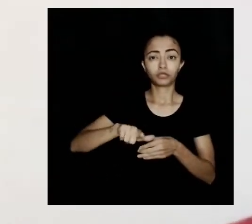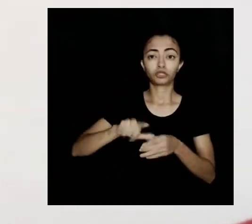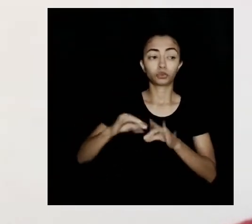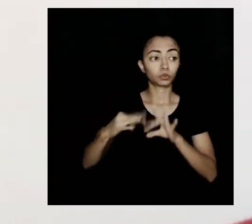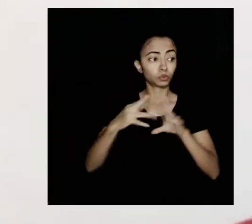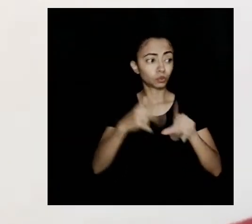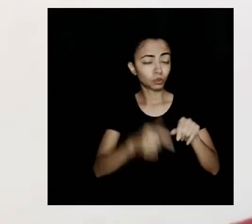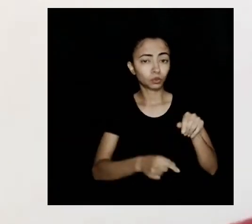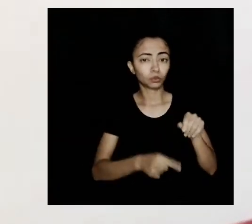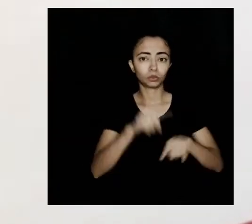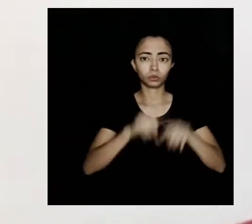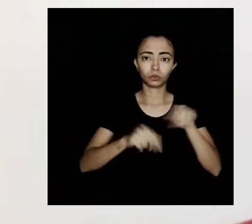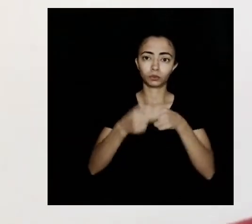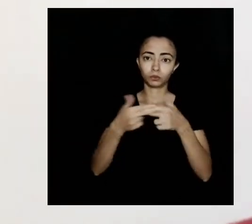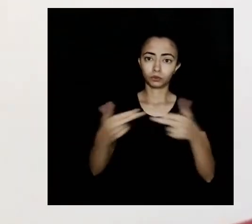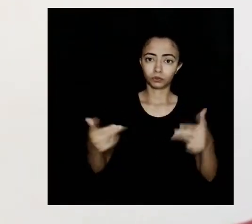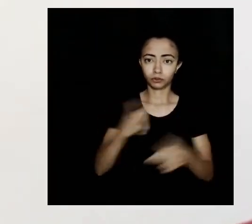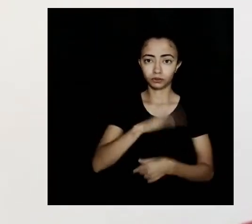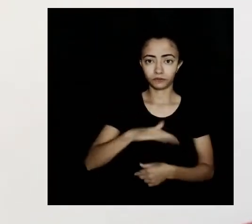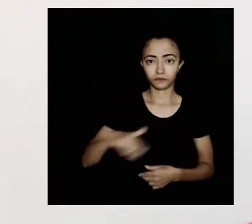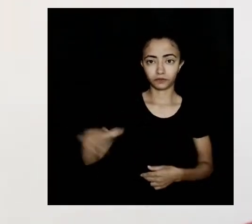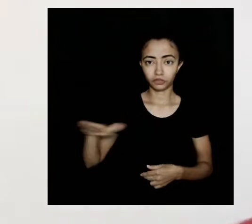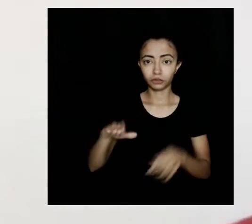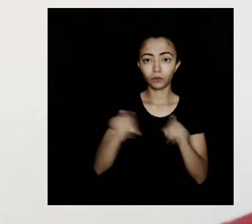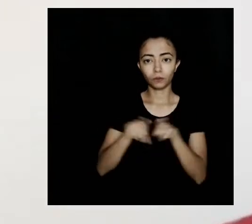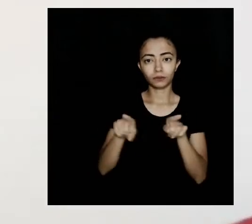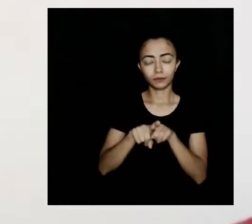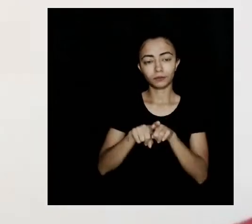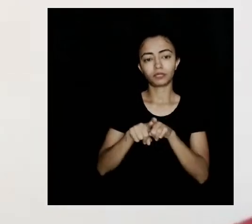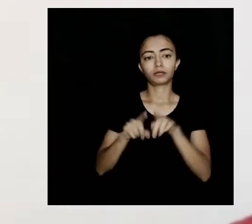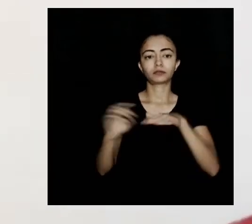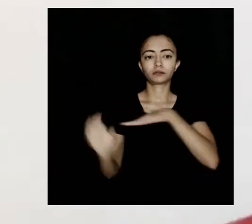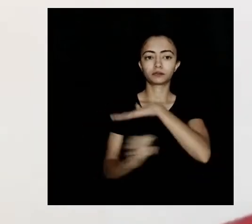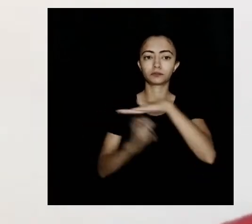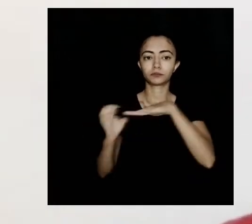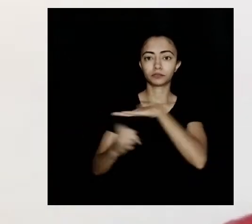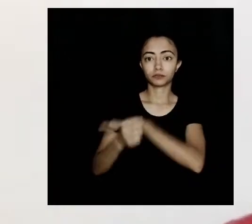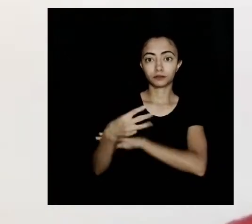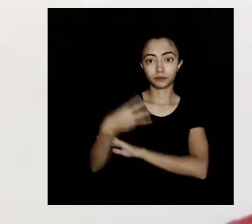are repeated both in child formula as well as the